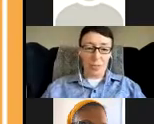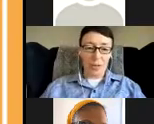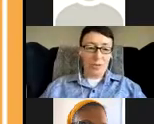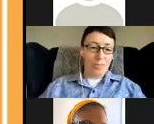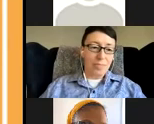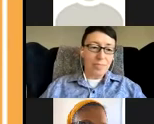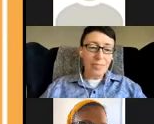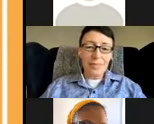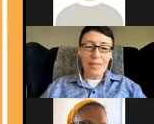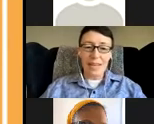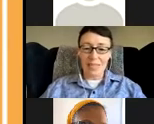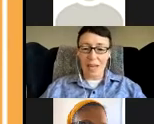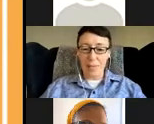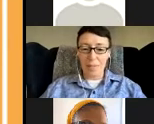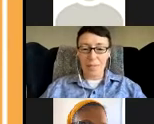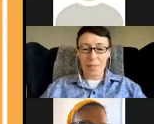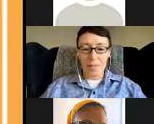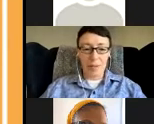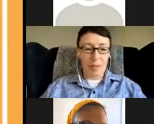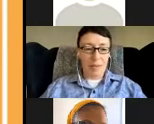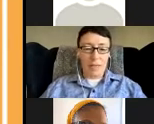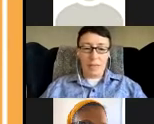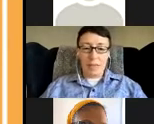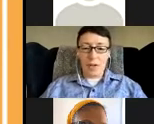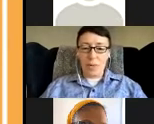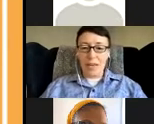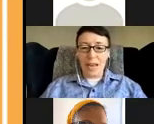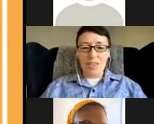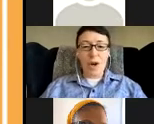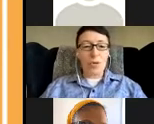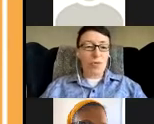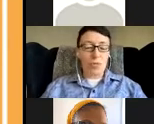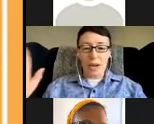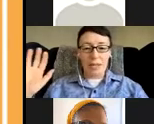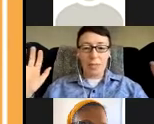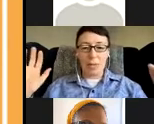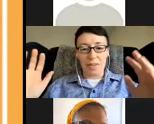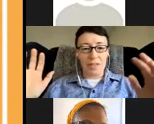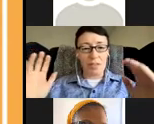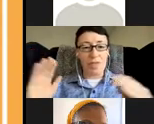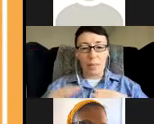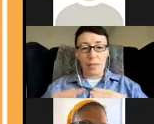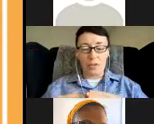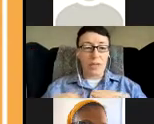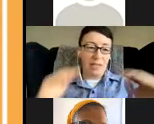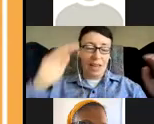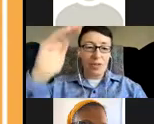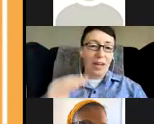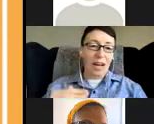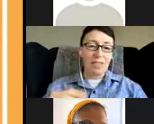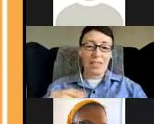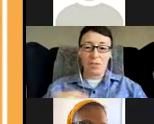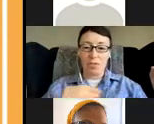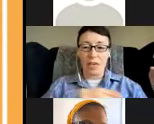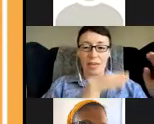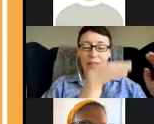child abuse. Next slide. So it has no direct benefits to families or kids. As you can kind